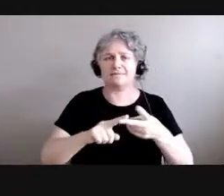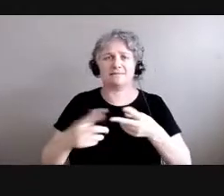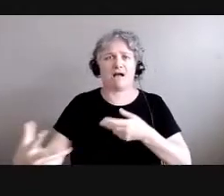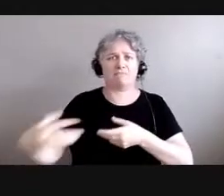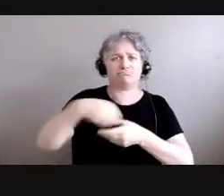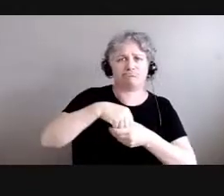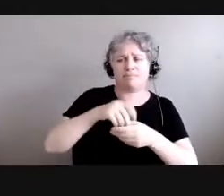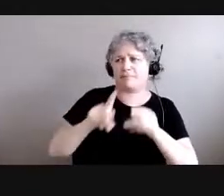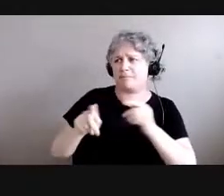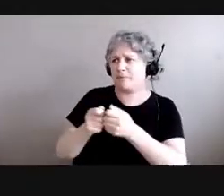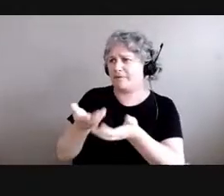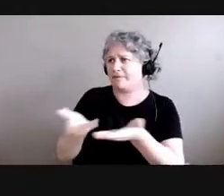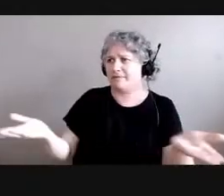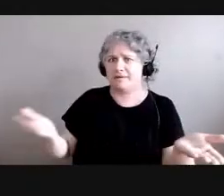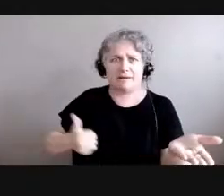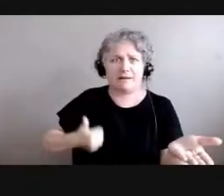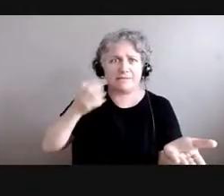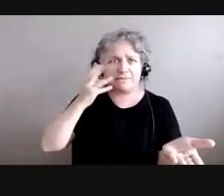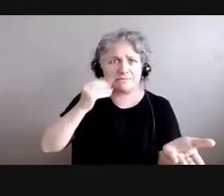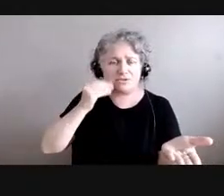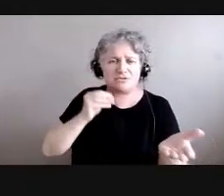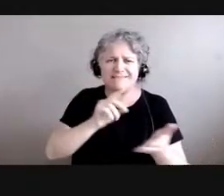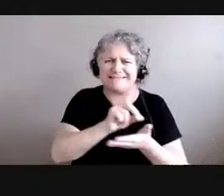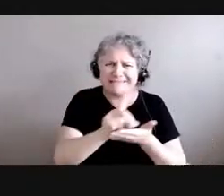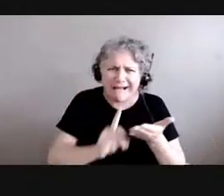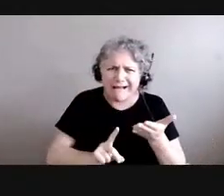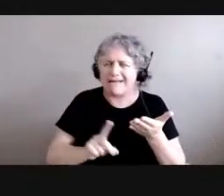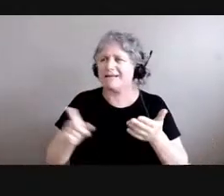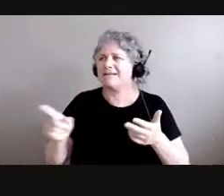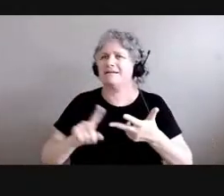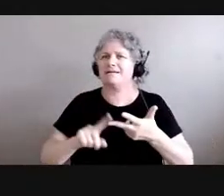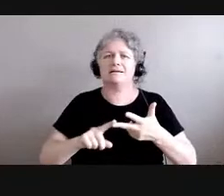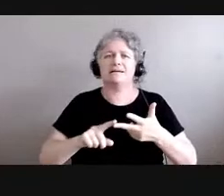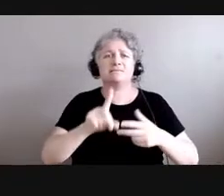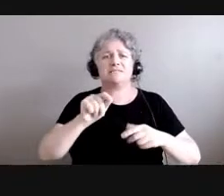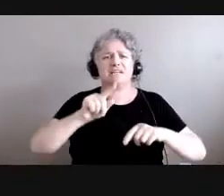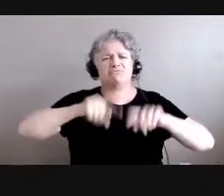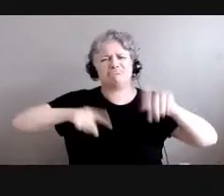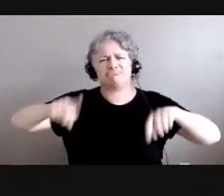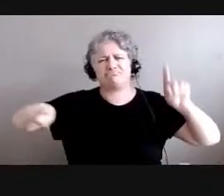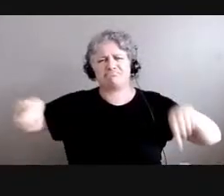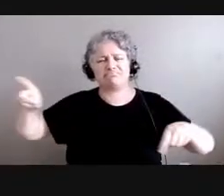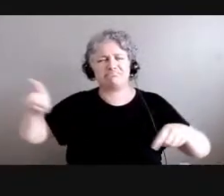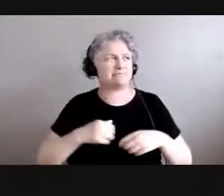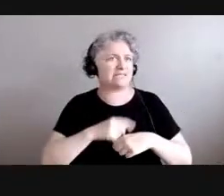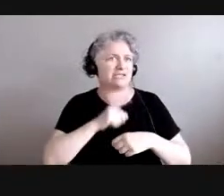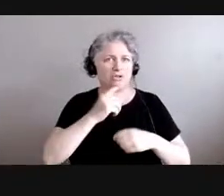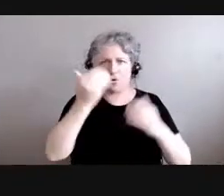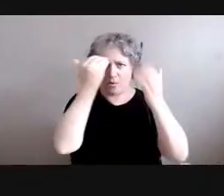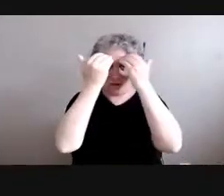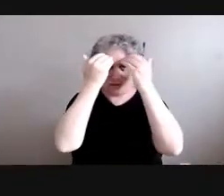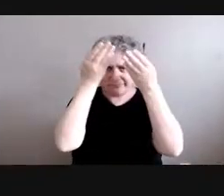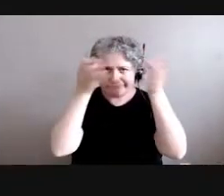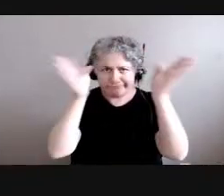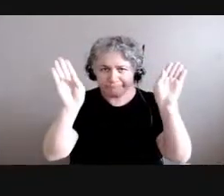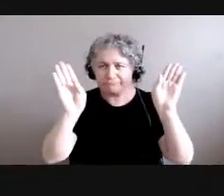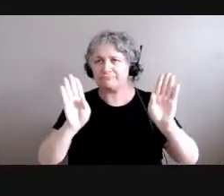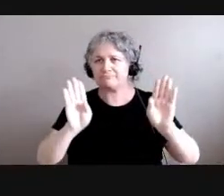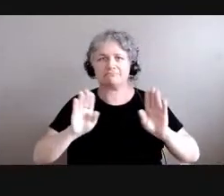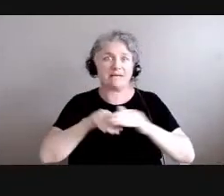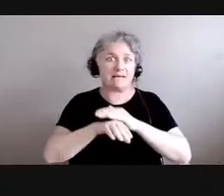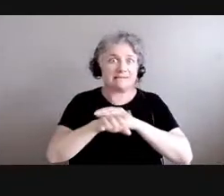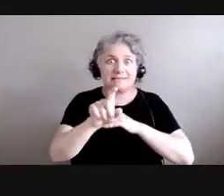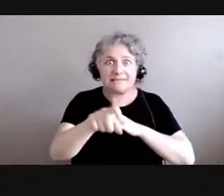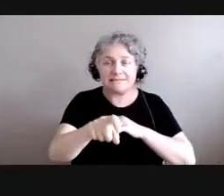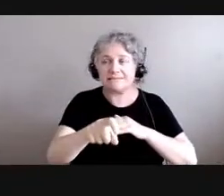lived experiences in the design process, the variety of disabilities, and ensuring awareness of all those types of accessibility needs,